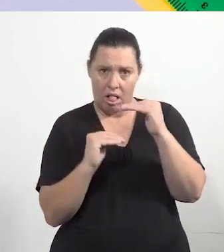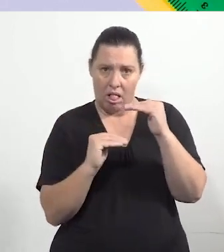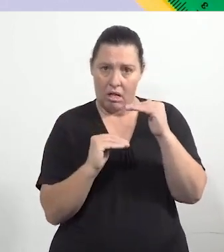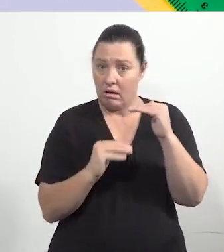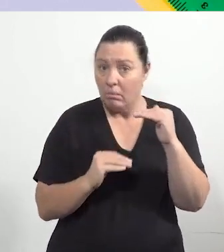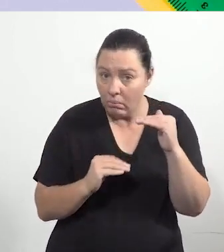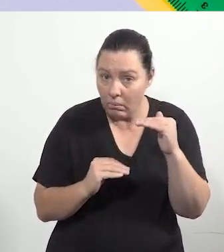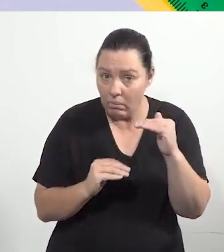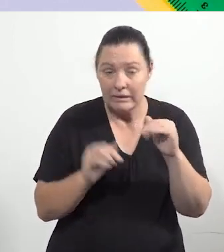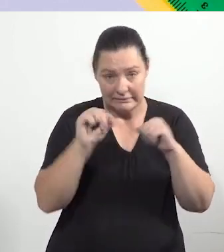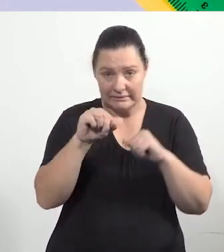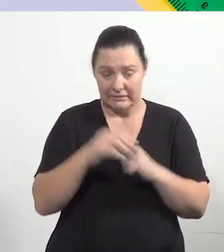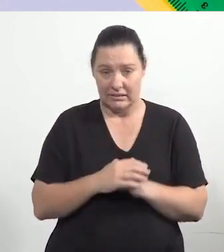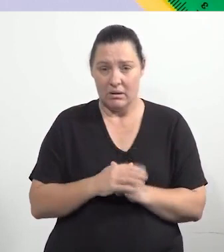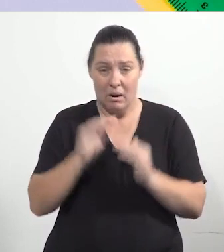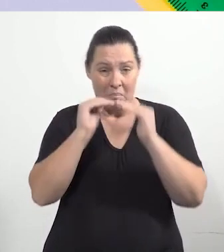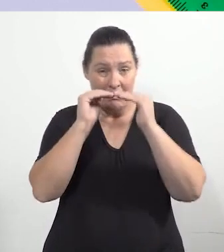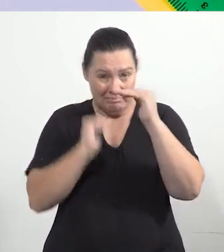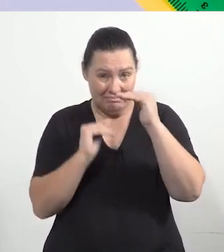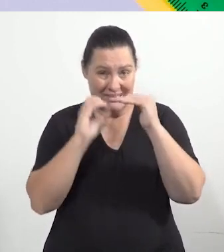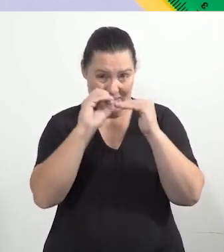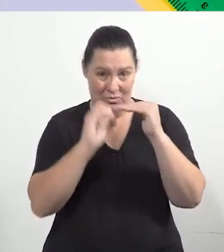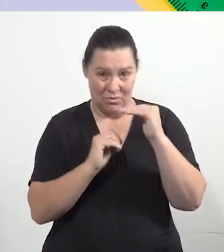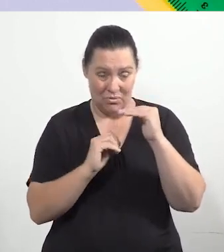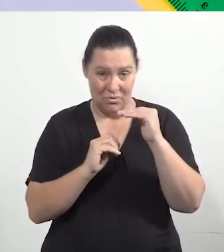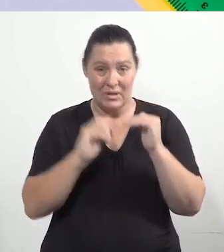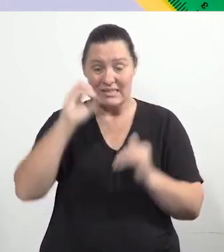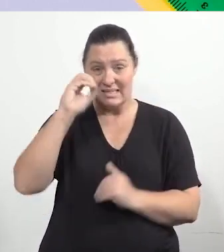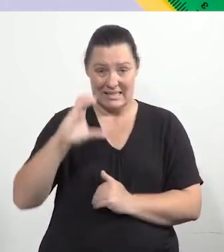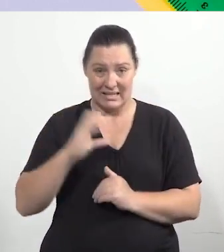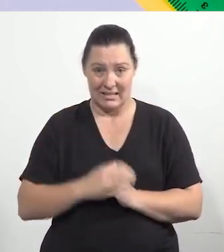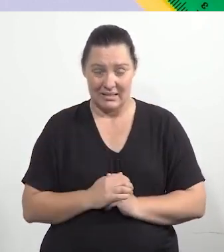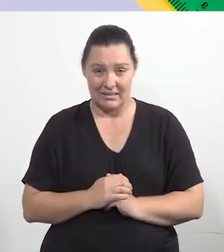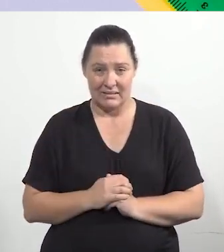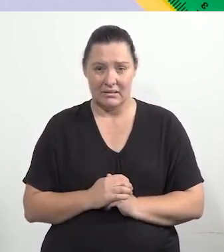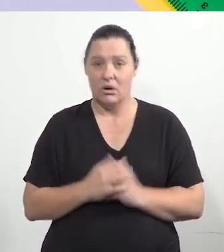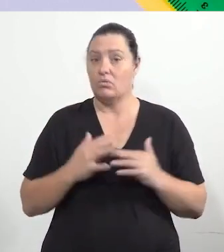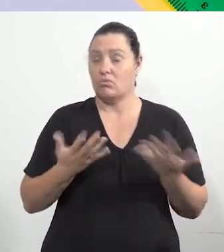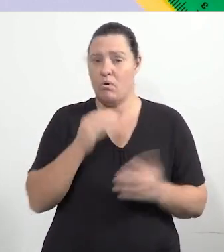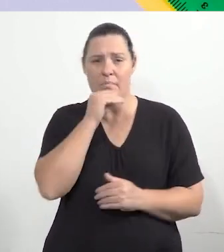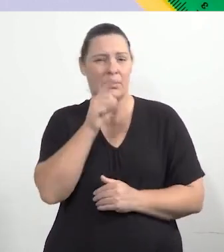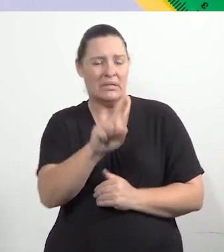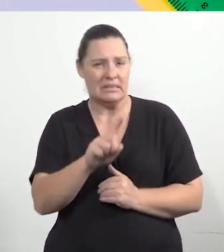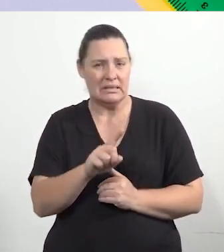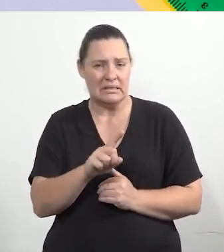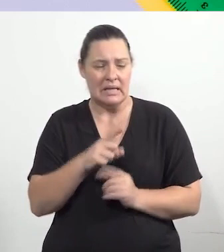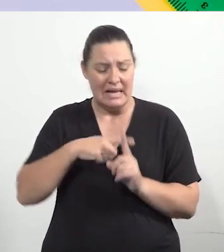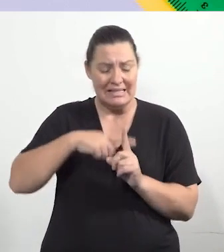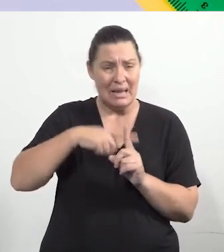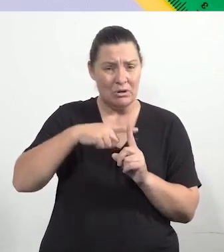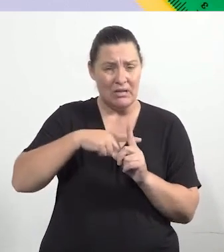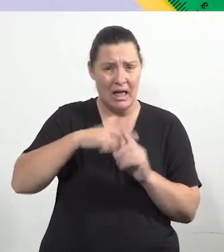below 0. Yes, below 0 degrees Celsius. So that means that the temperature